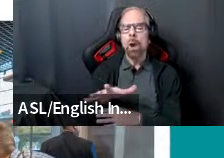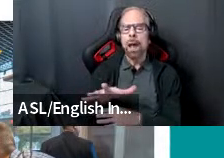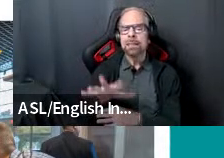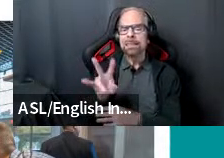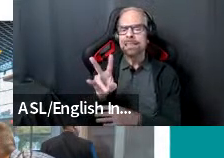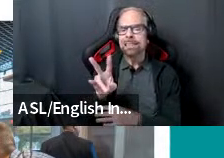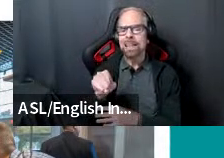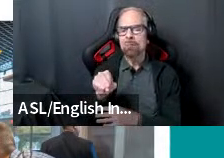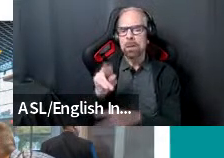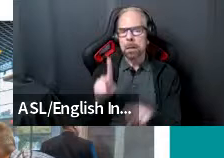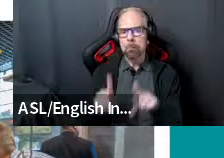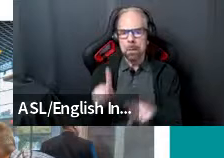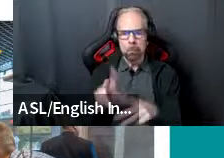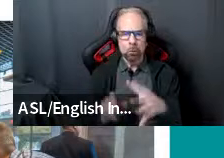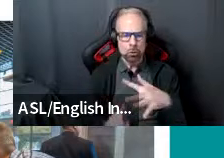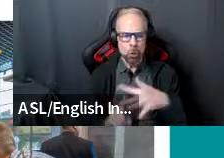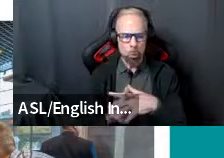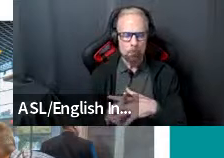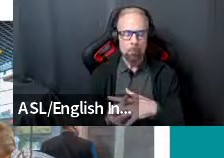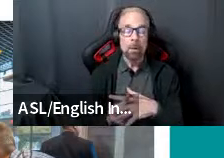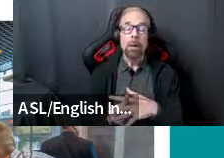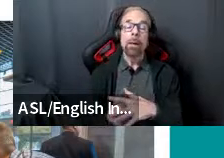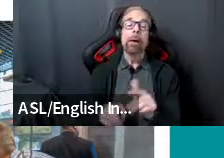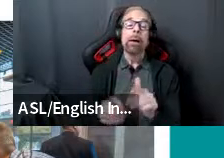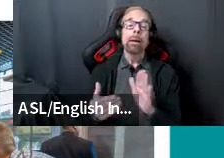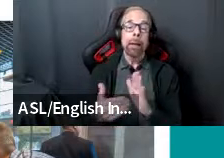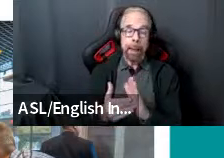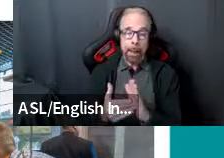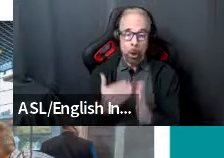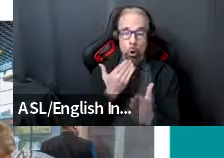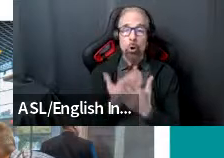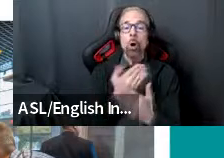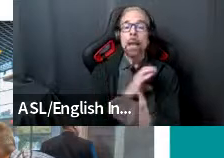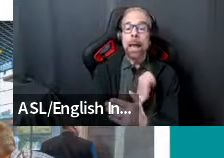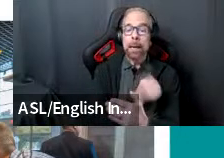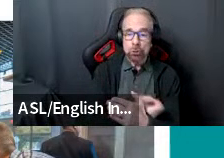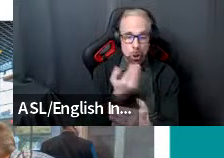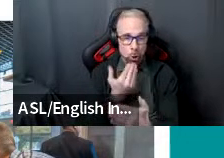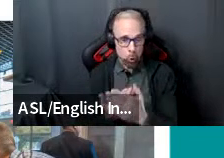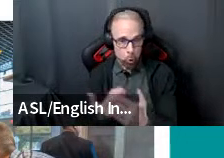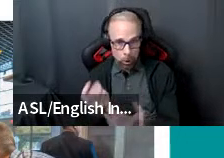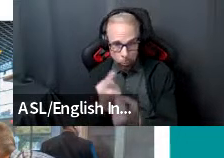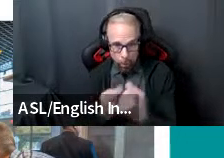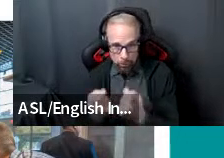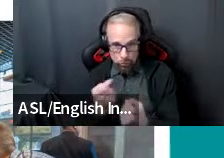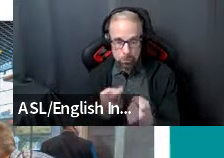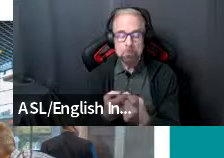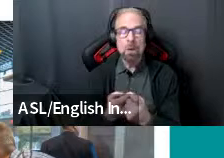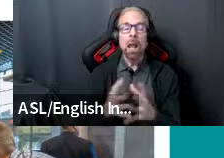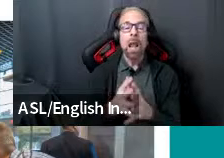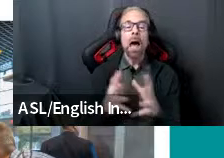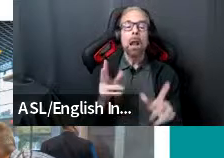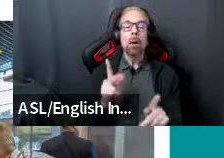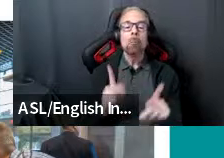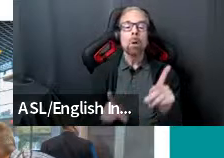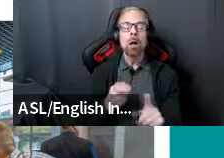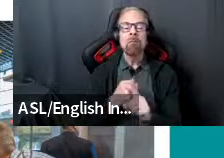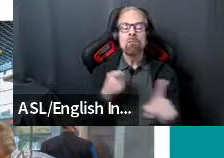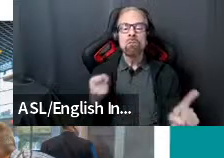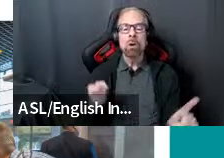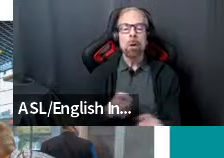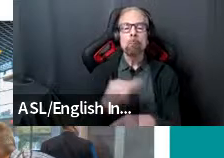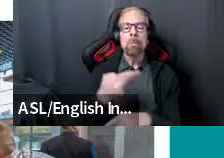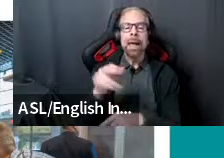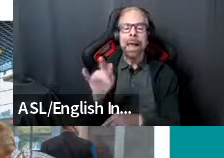70 folks show up. And once again, good energy in the room, good questions. A lot of folks from Hayden Island did